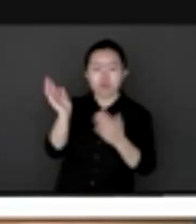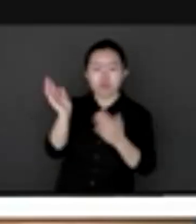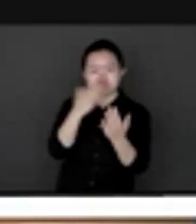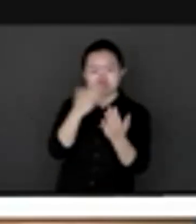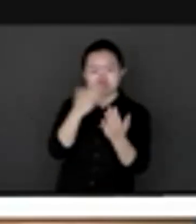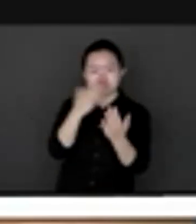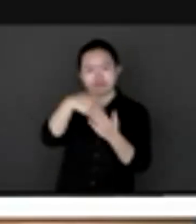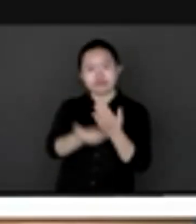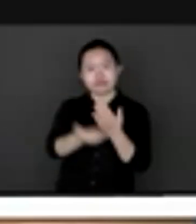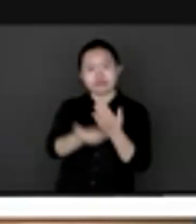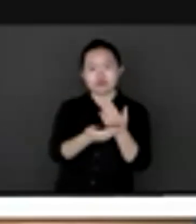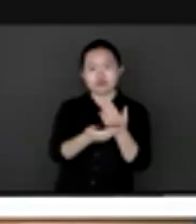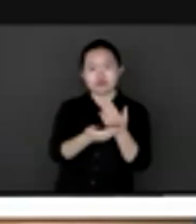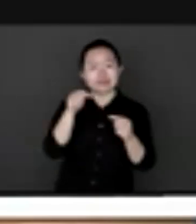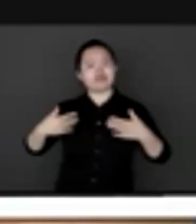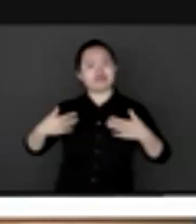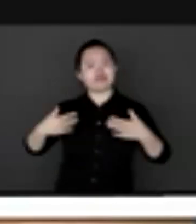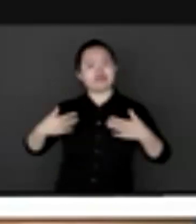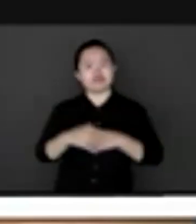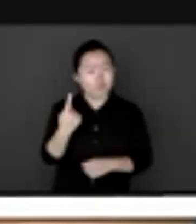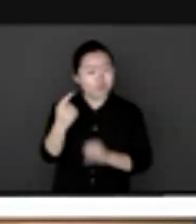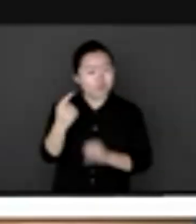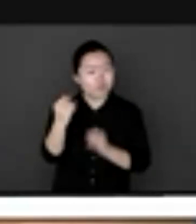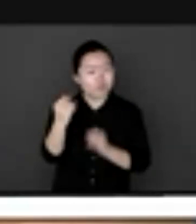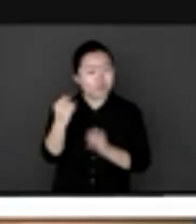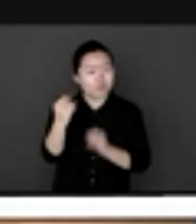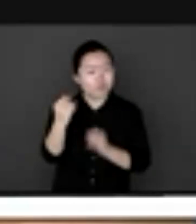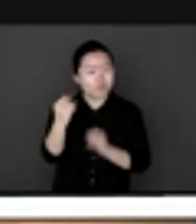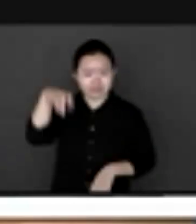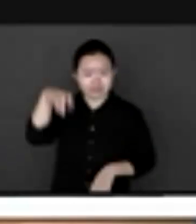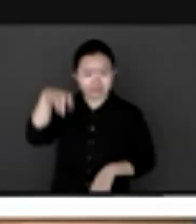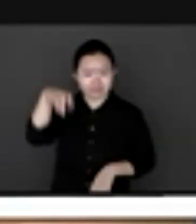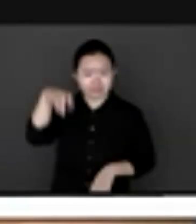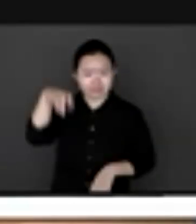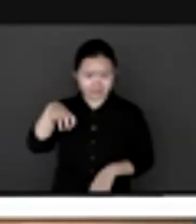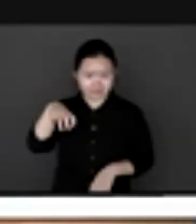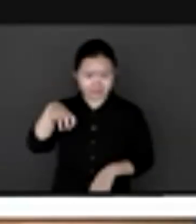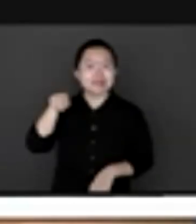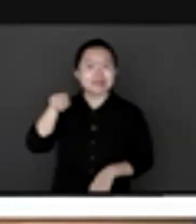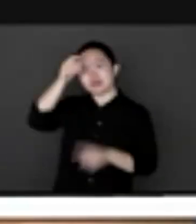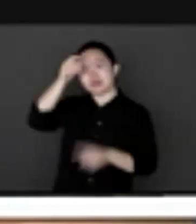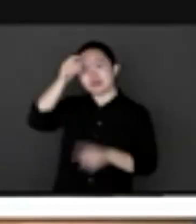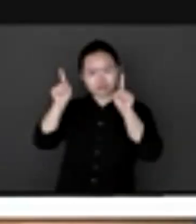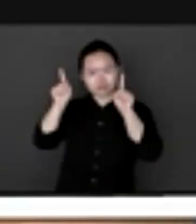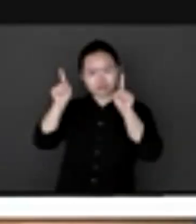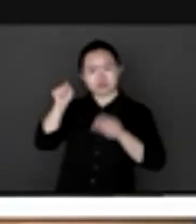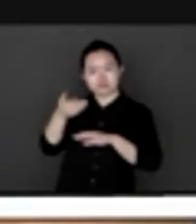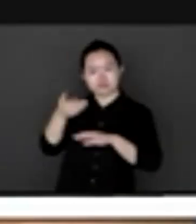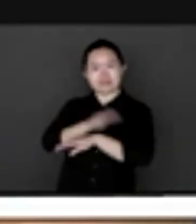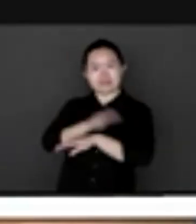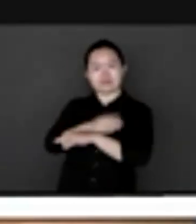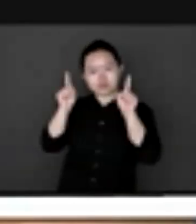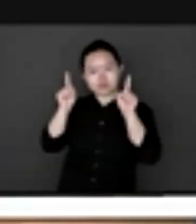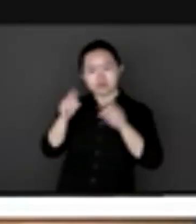lots of measures out there, for the individual websites, for different parts of the university, and we tried to bundle these measures. Second thing,